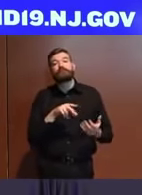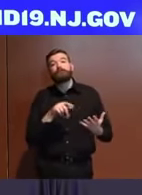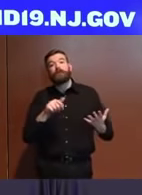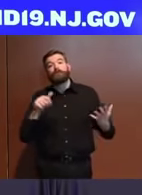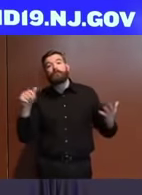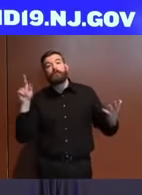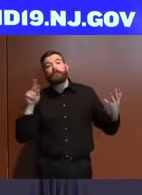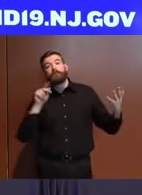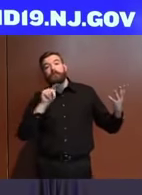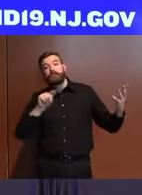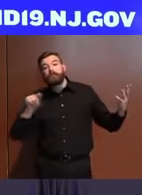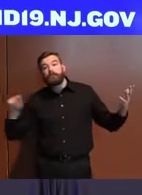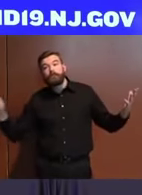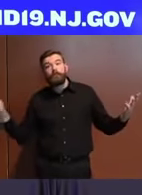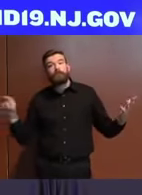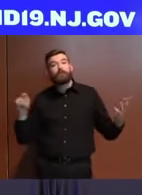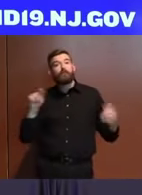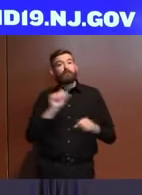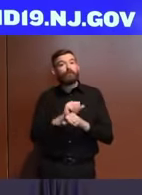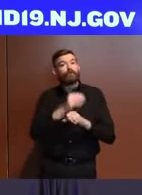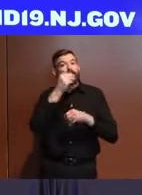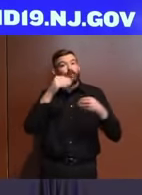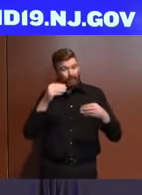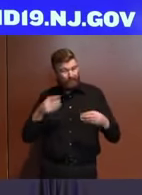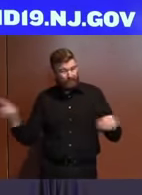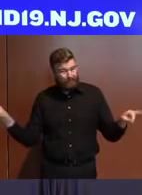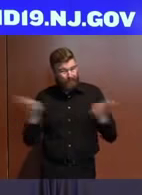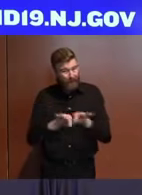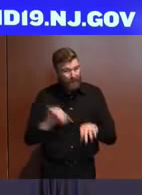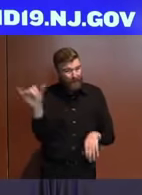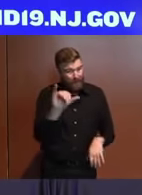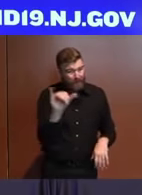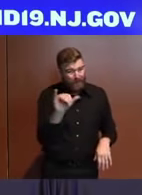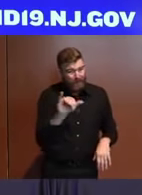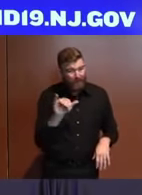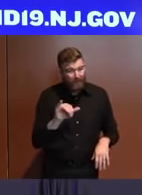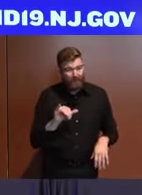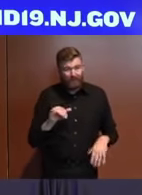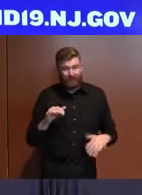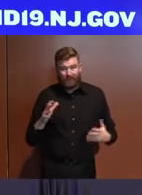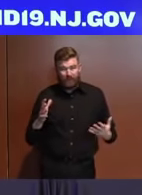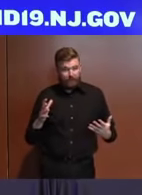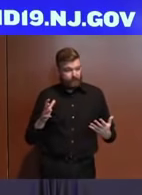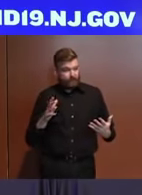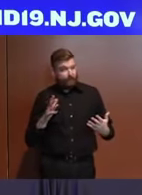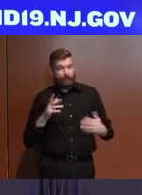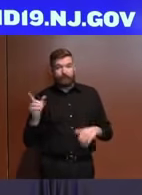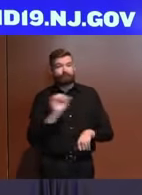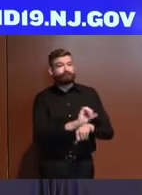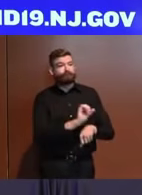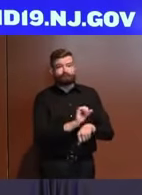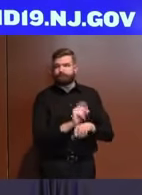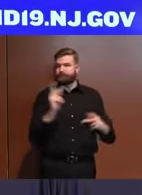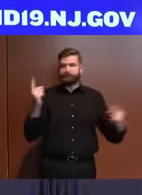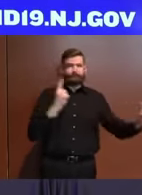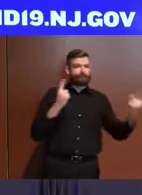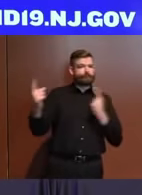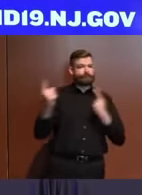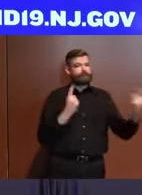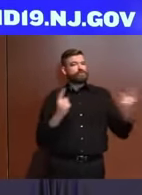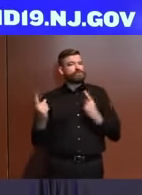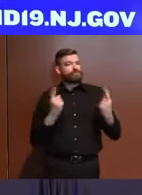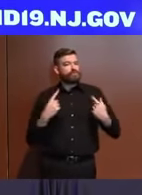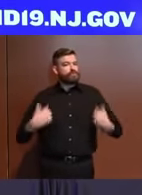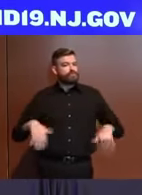in supermarkets and pharmacies, who are coming into contact with folks, and they just, because of the limited supplies we have